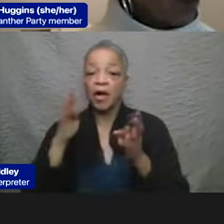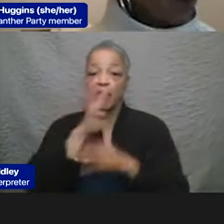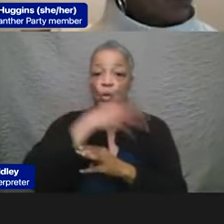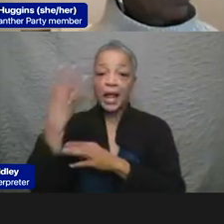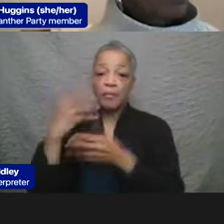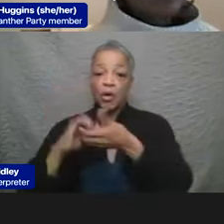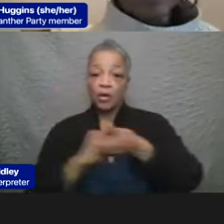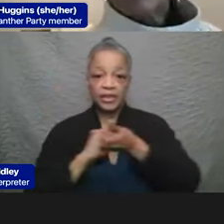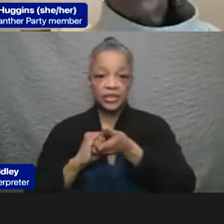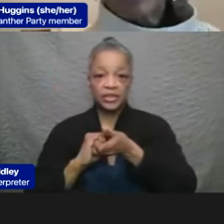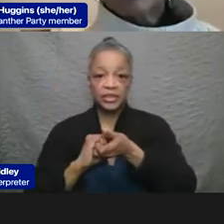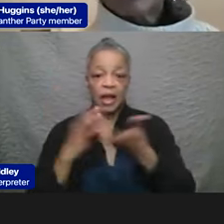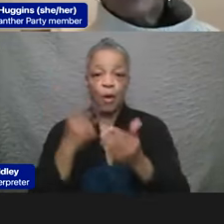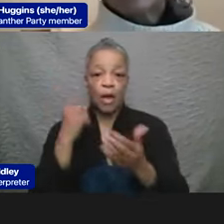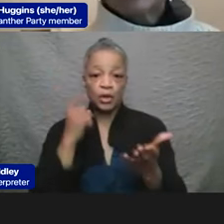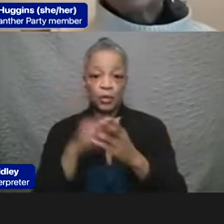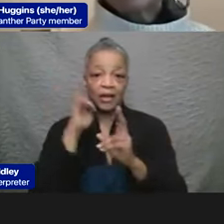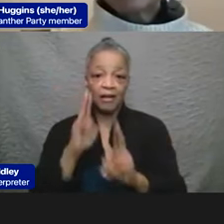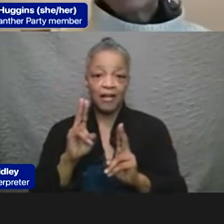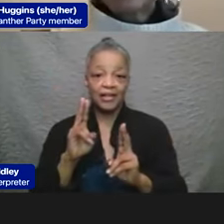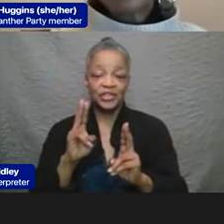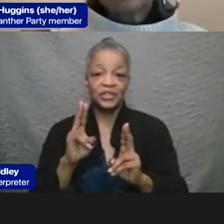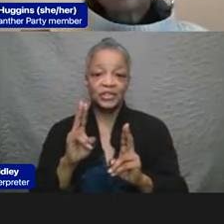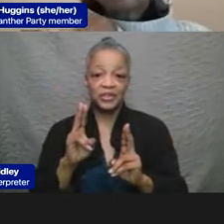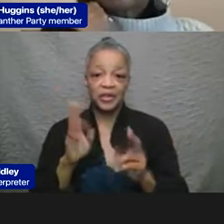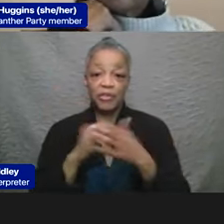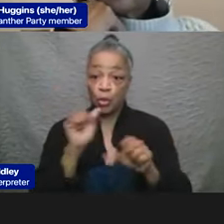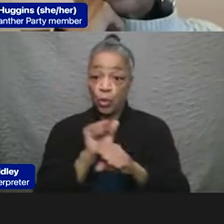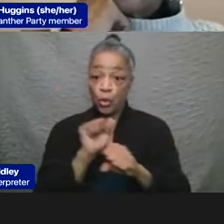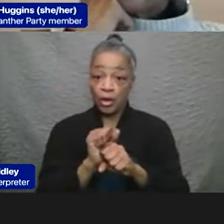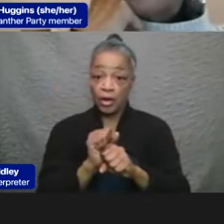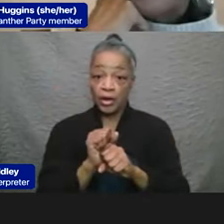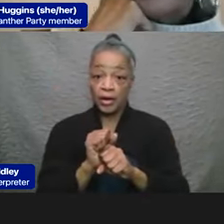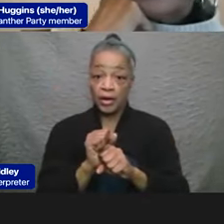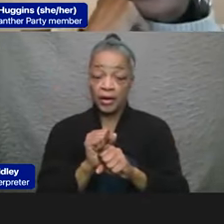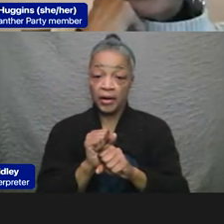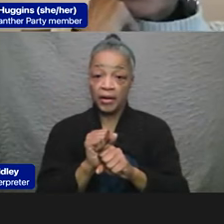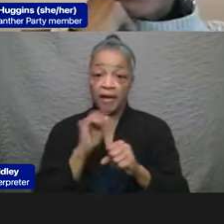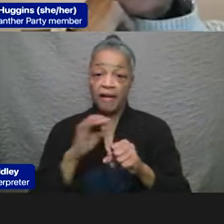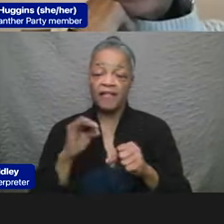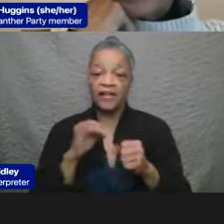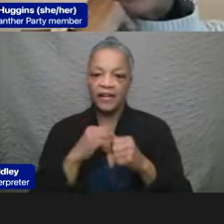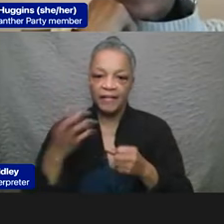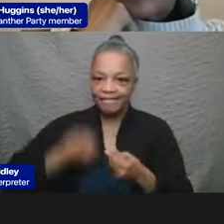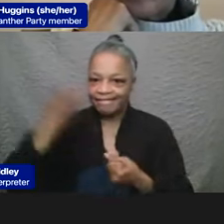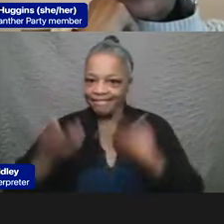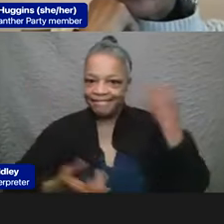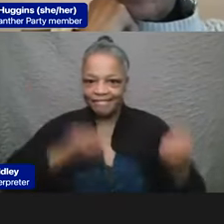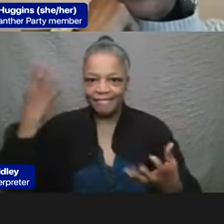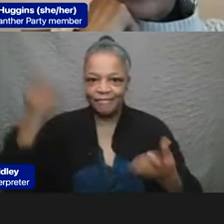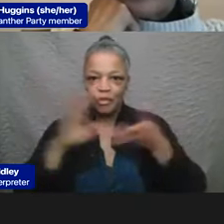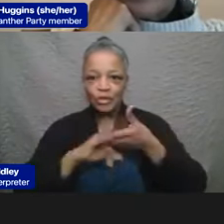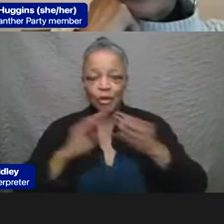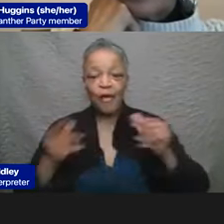to acknowledge that the work of unearthing the story of the First